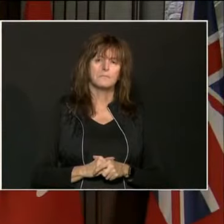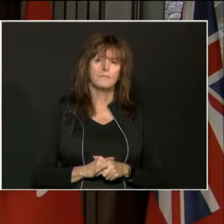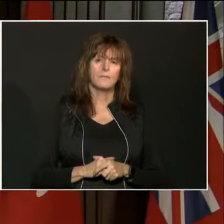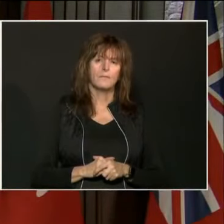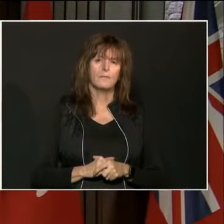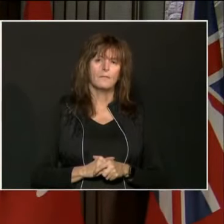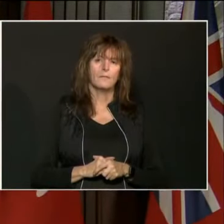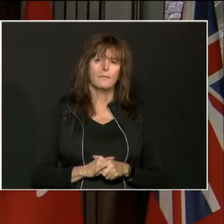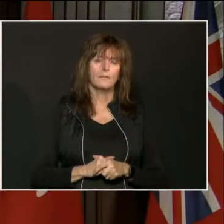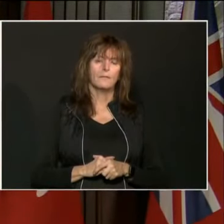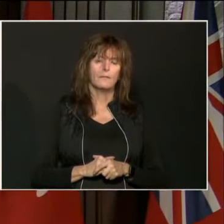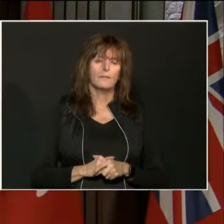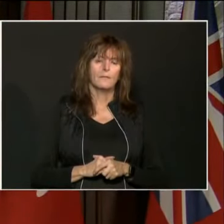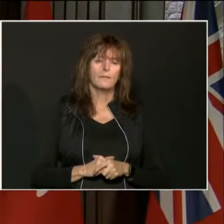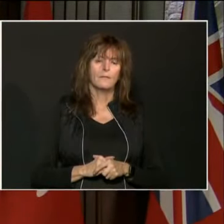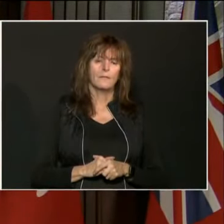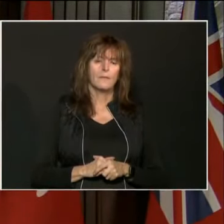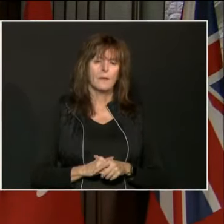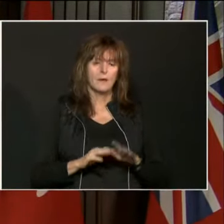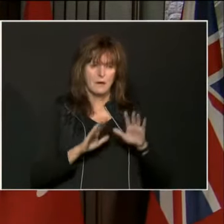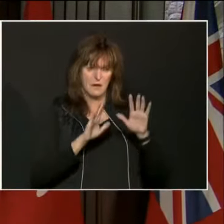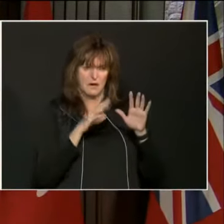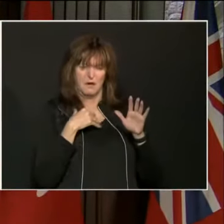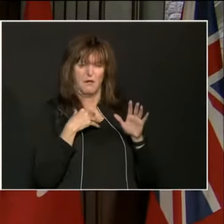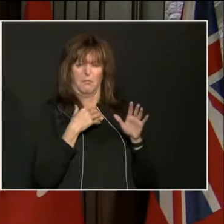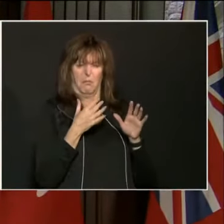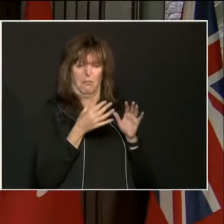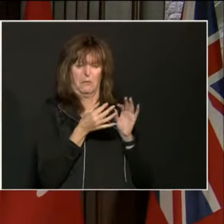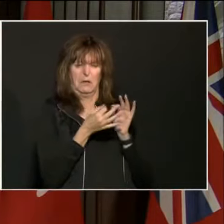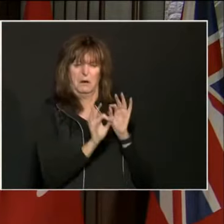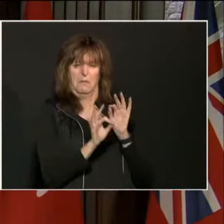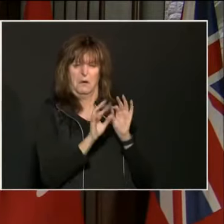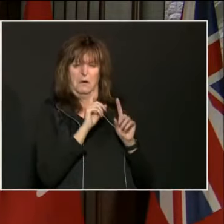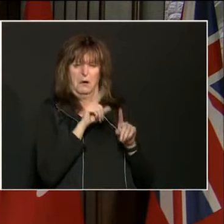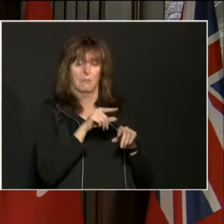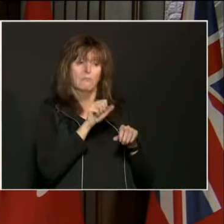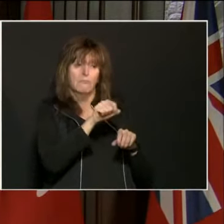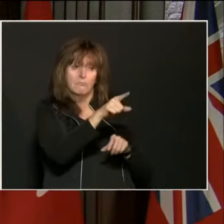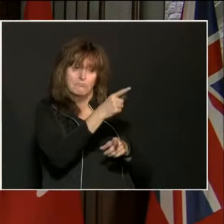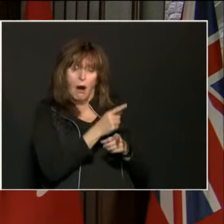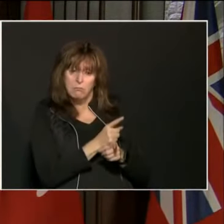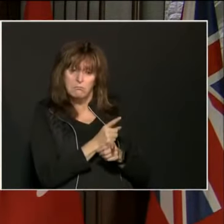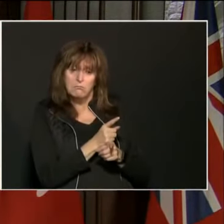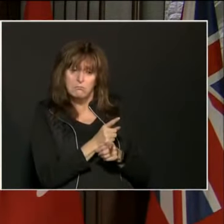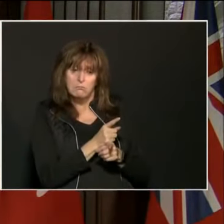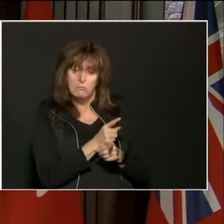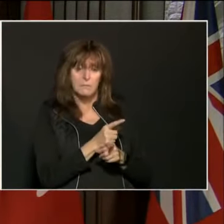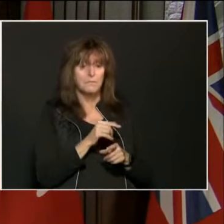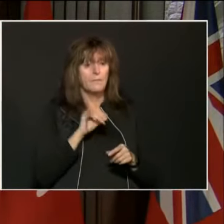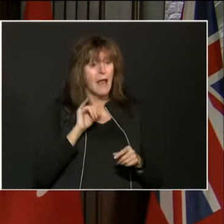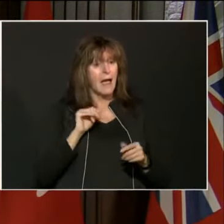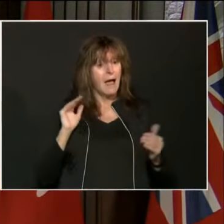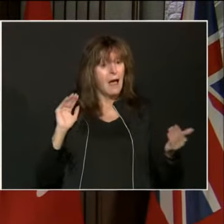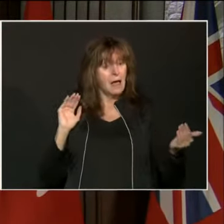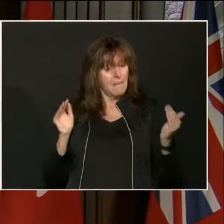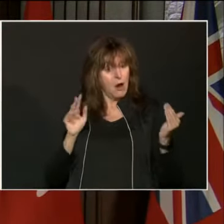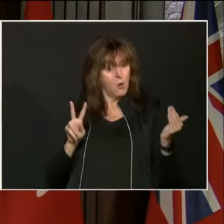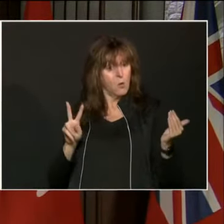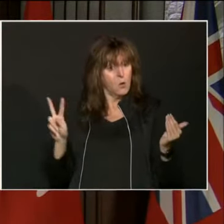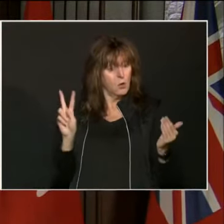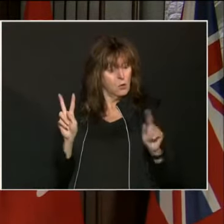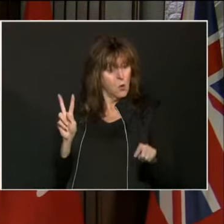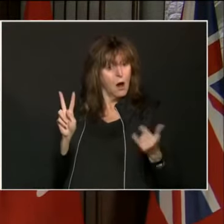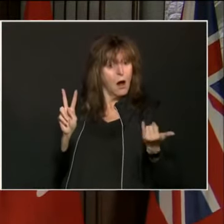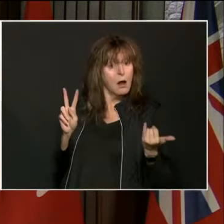Thanks. So the short answer to your question is that's correct. You're reading it entirely correctly. What happens is that every time we release